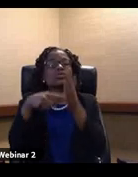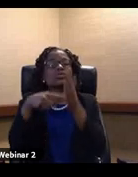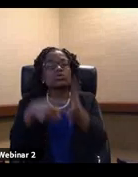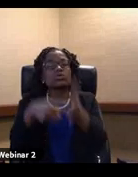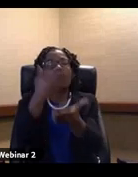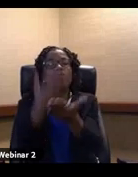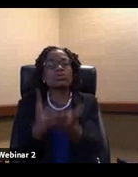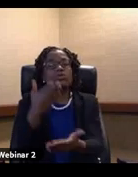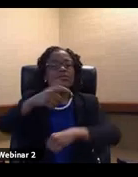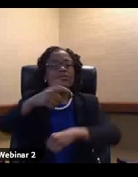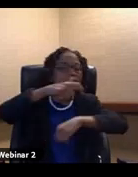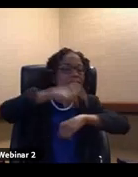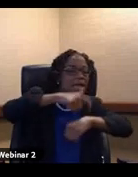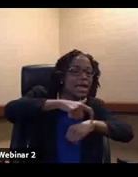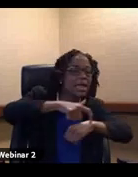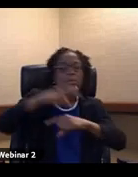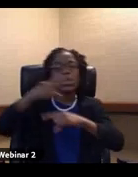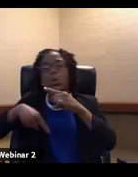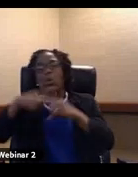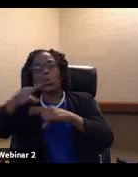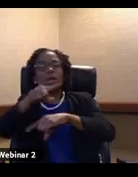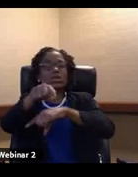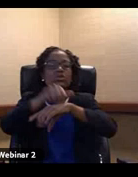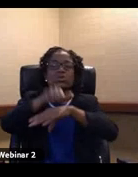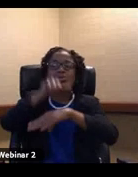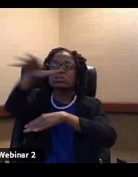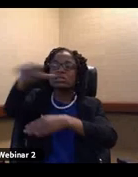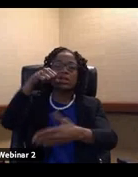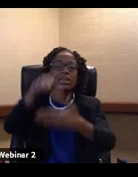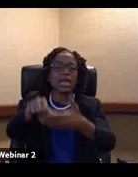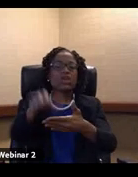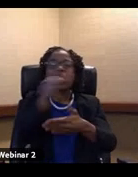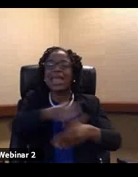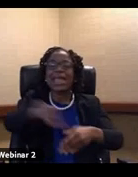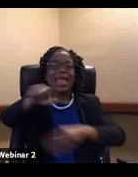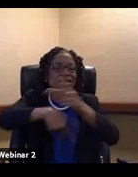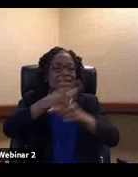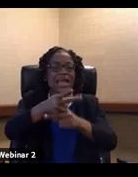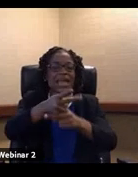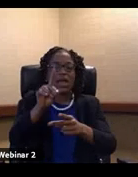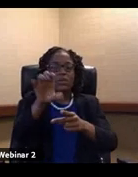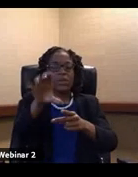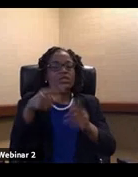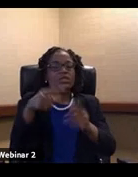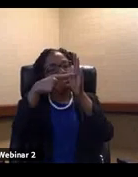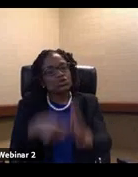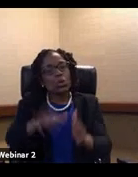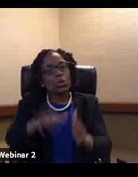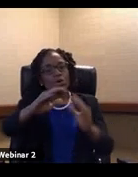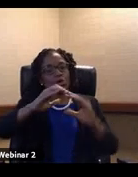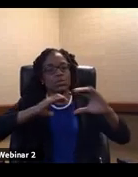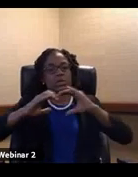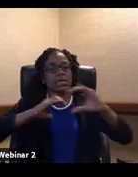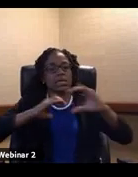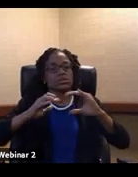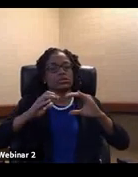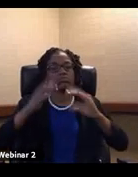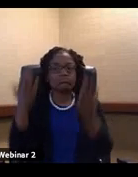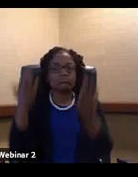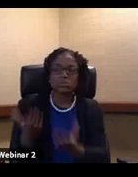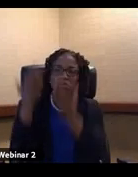proof of the time and when the letter was sent. But just any type of documentation showing that you reached out, that you submitted